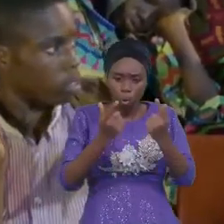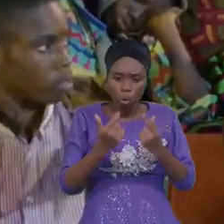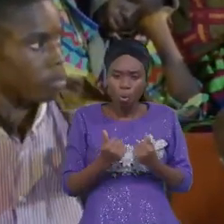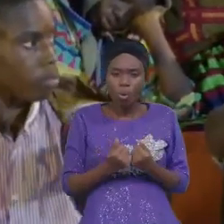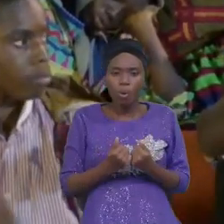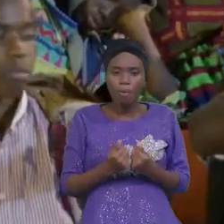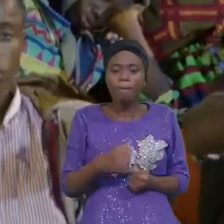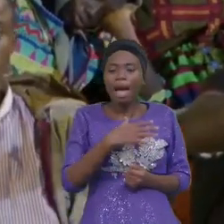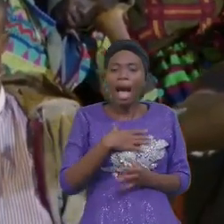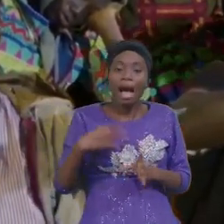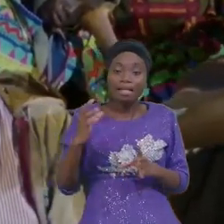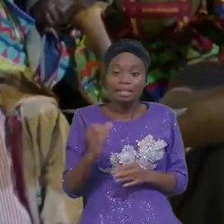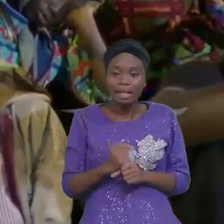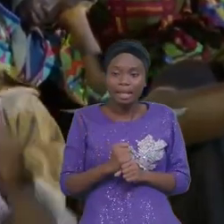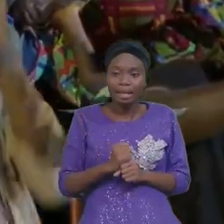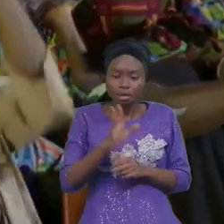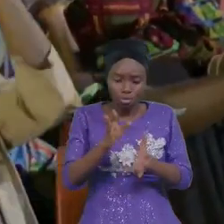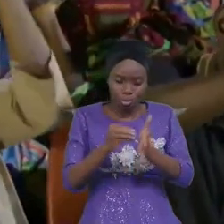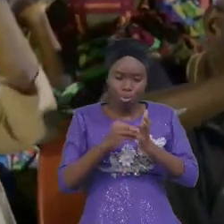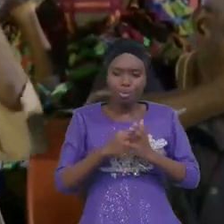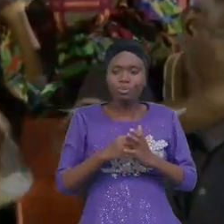and take your portion.